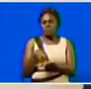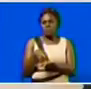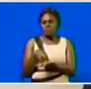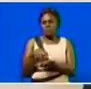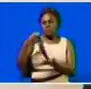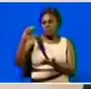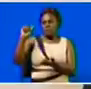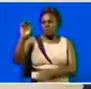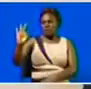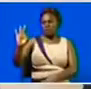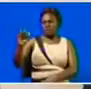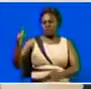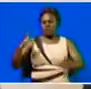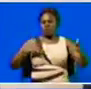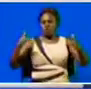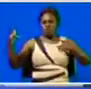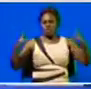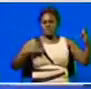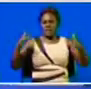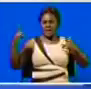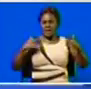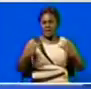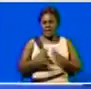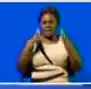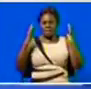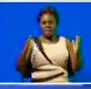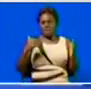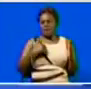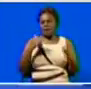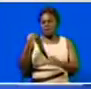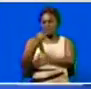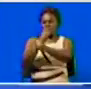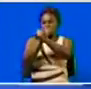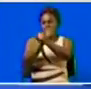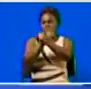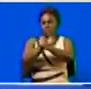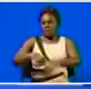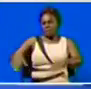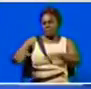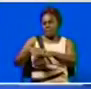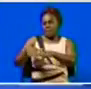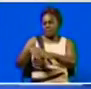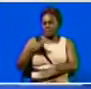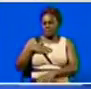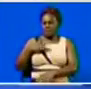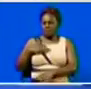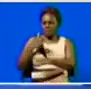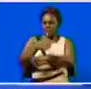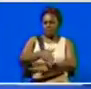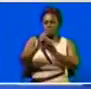CAF expresses deep concern about the security of our members across the